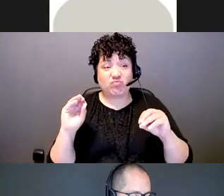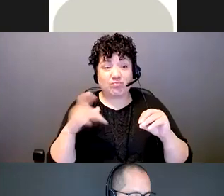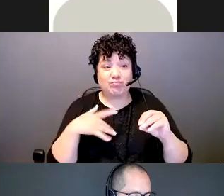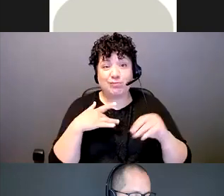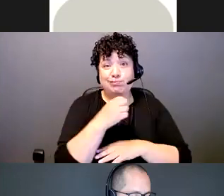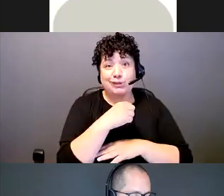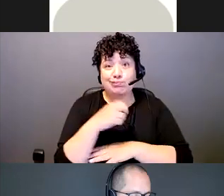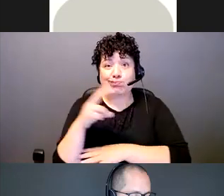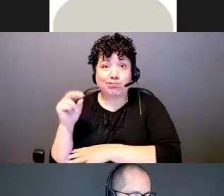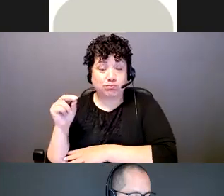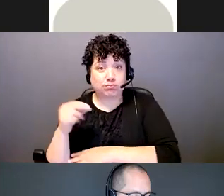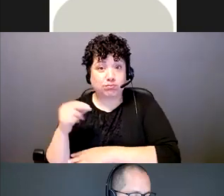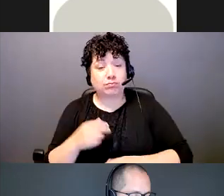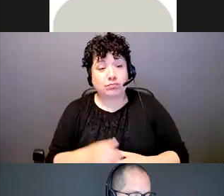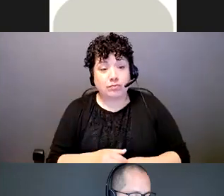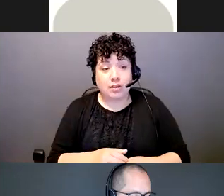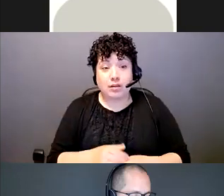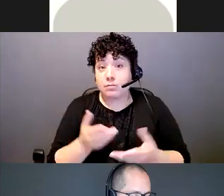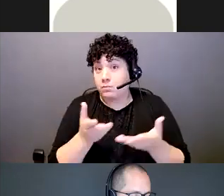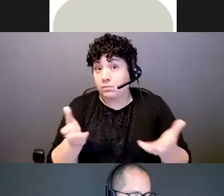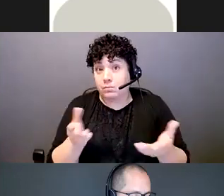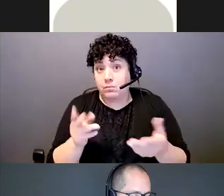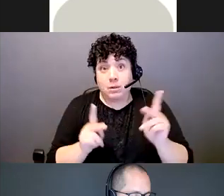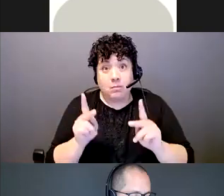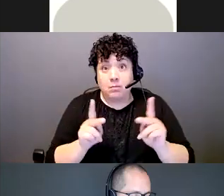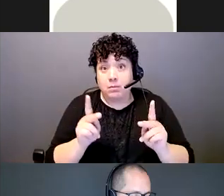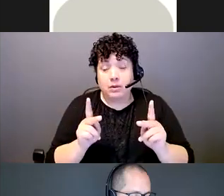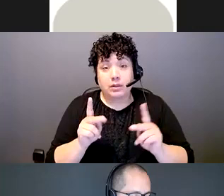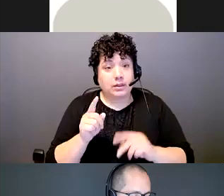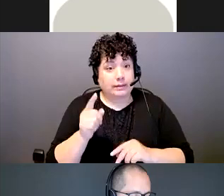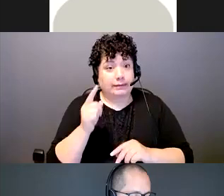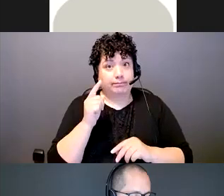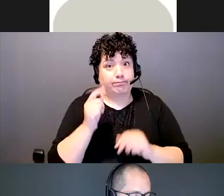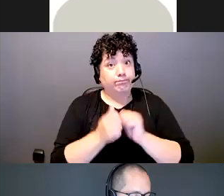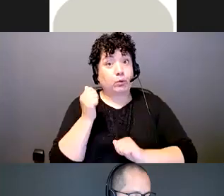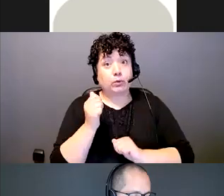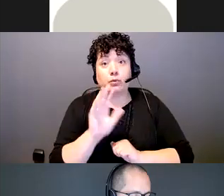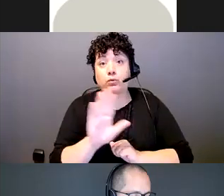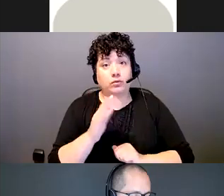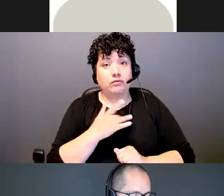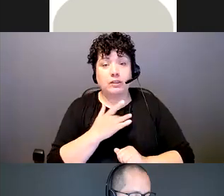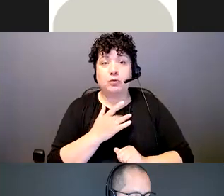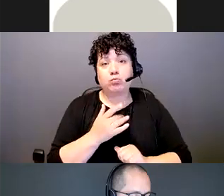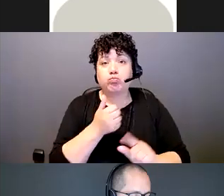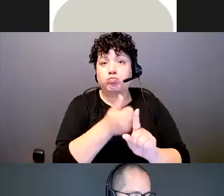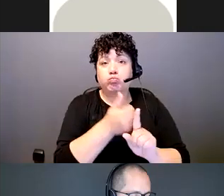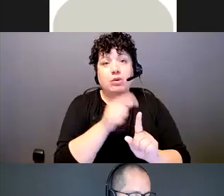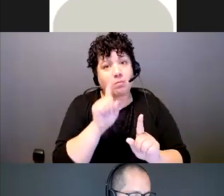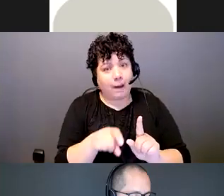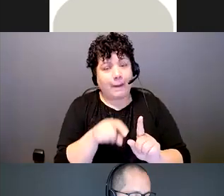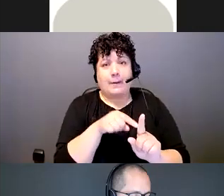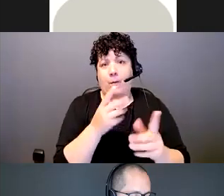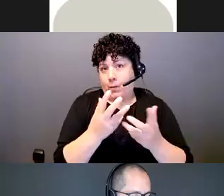So so people are thinking that most people need to want to stop using alcohol in order to get